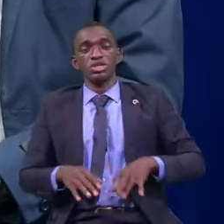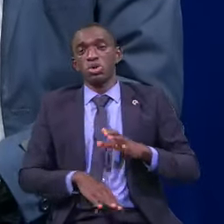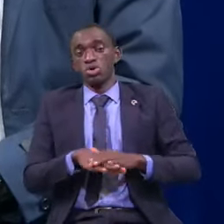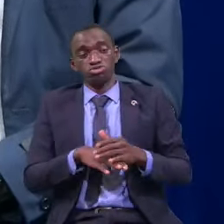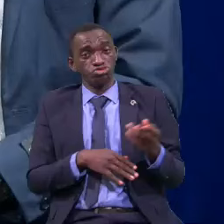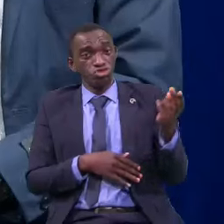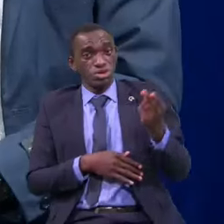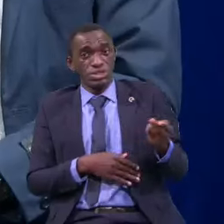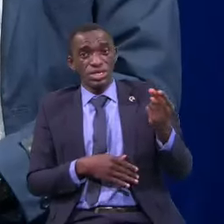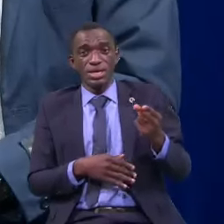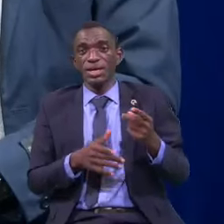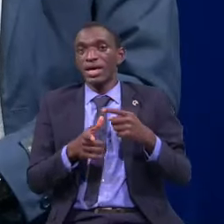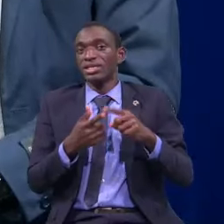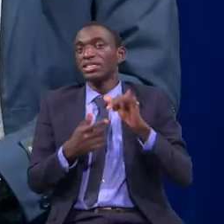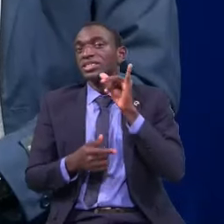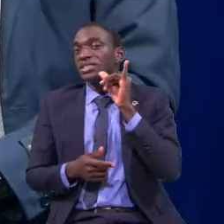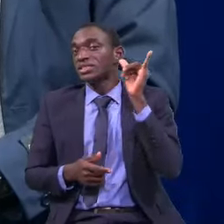today.